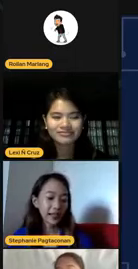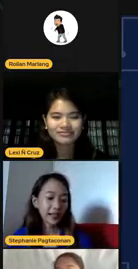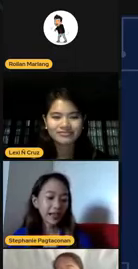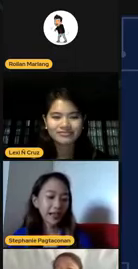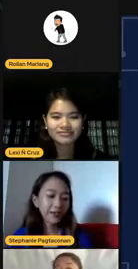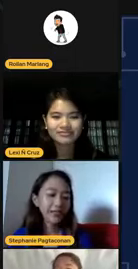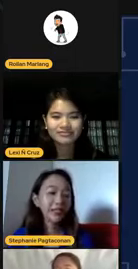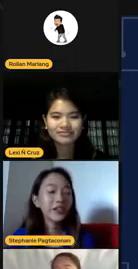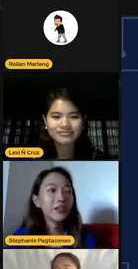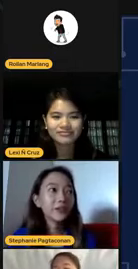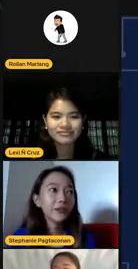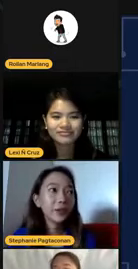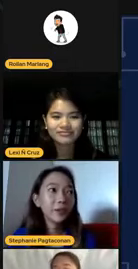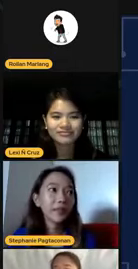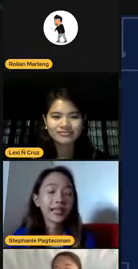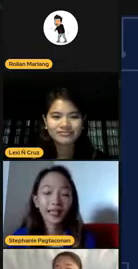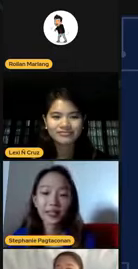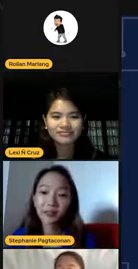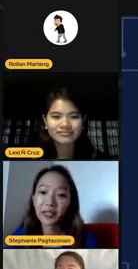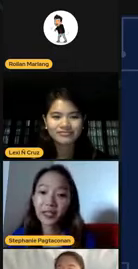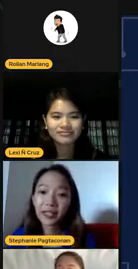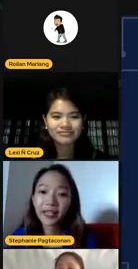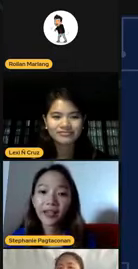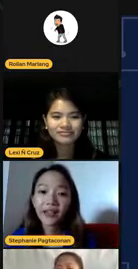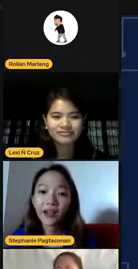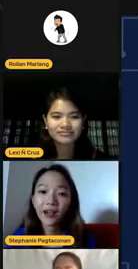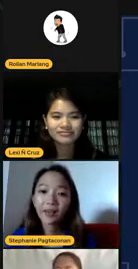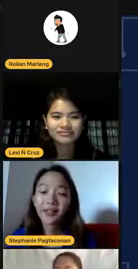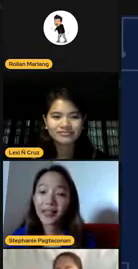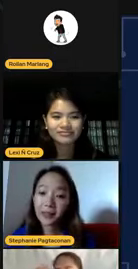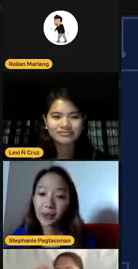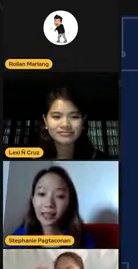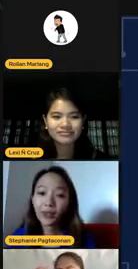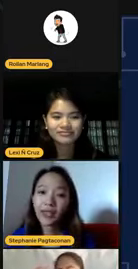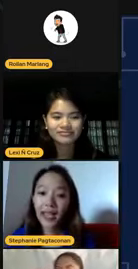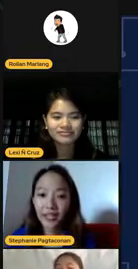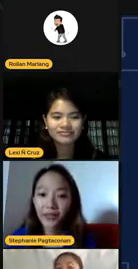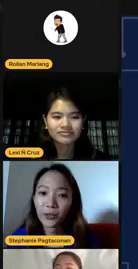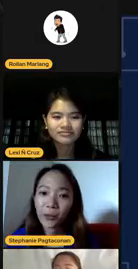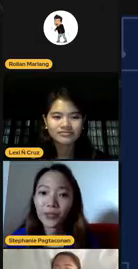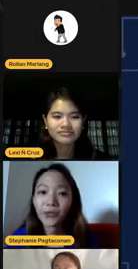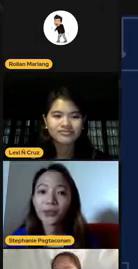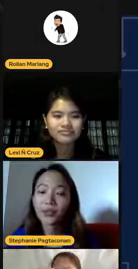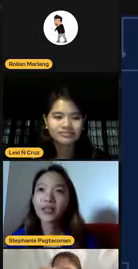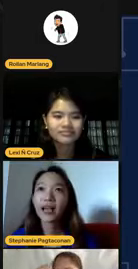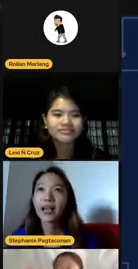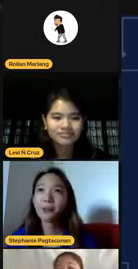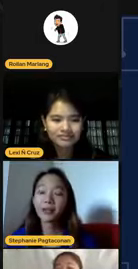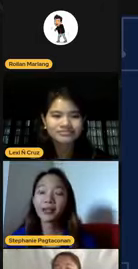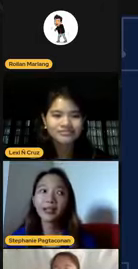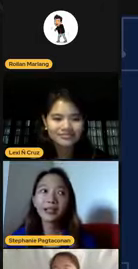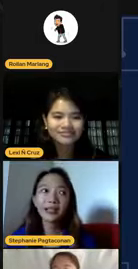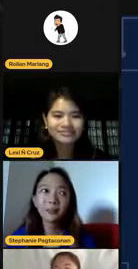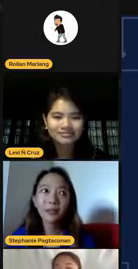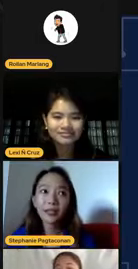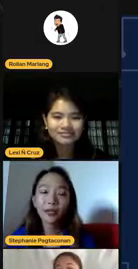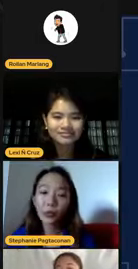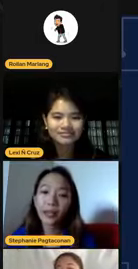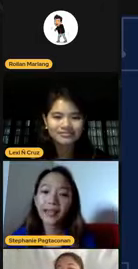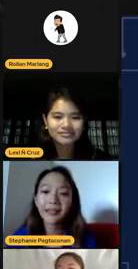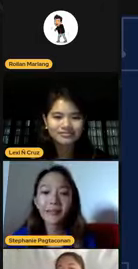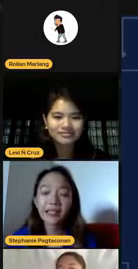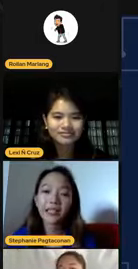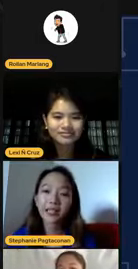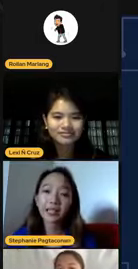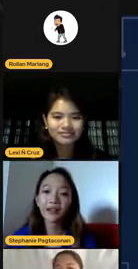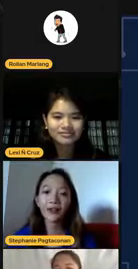me, I really learned from the second speaker, like the celebrating with the extra chromosomes, because it's pretty